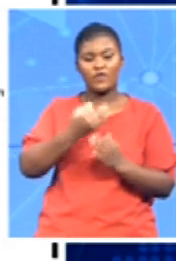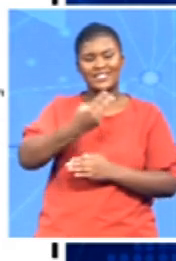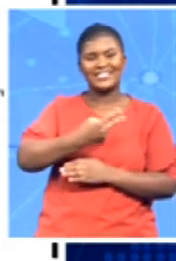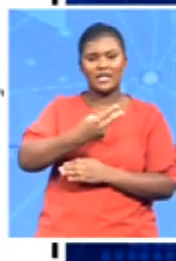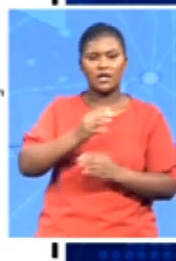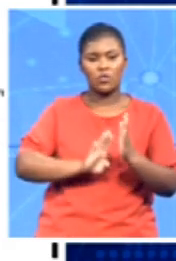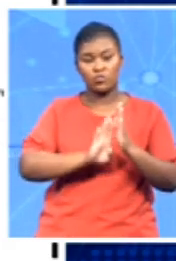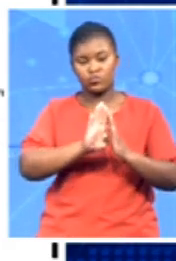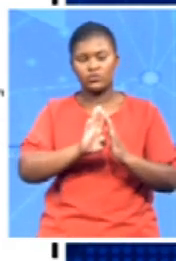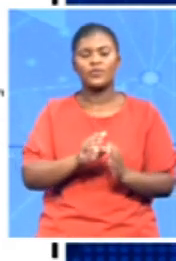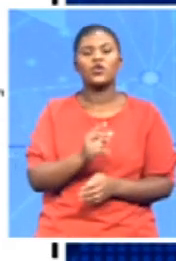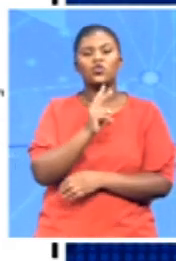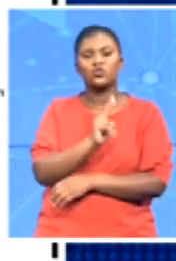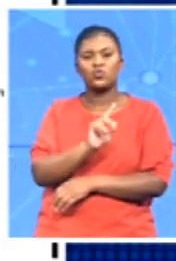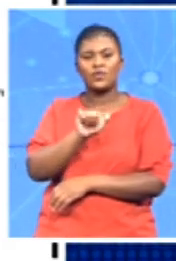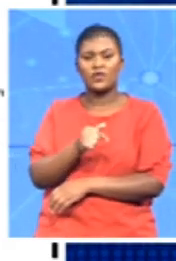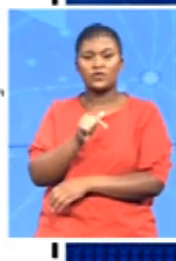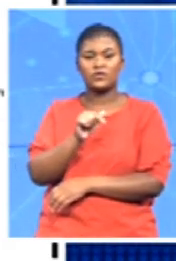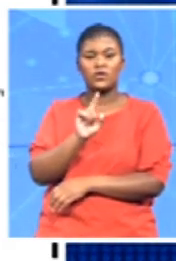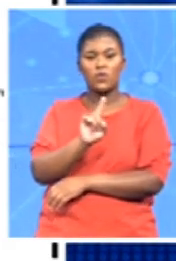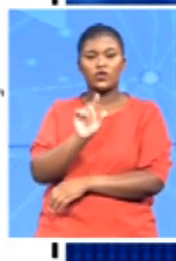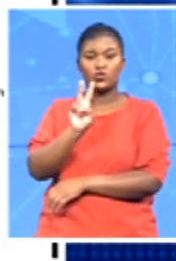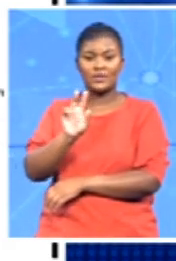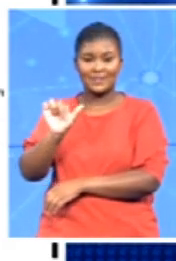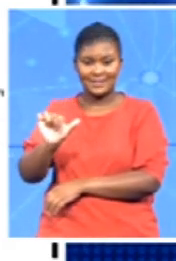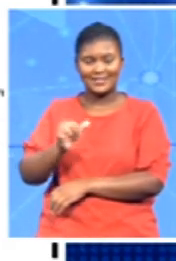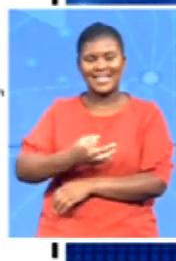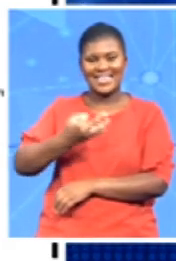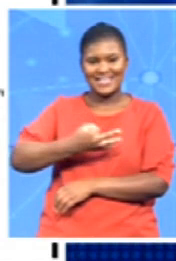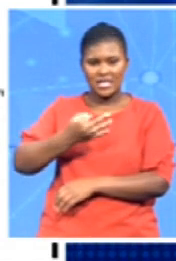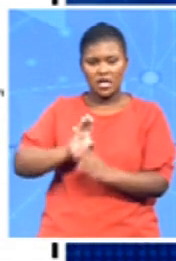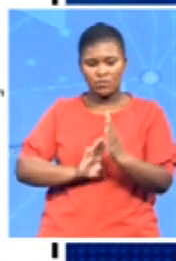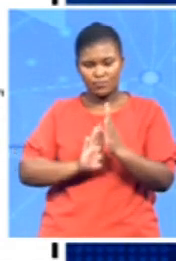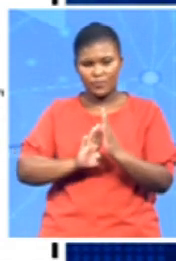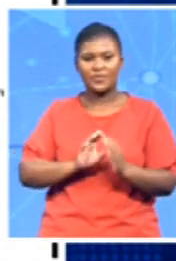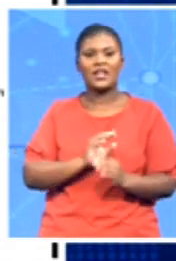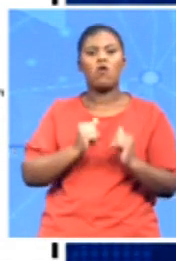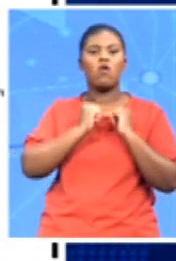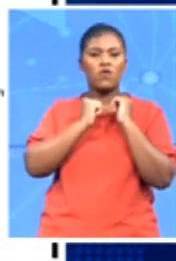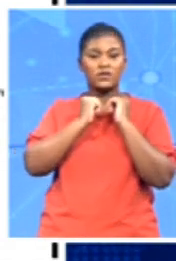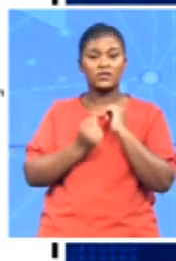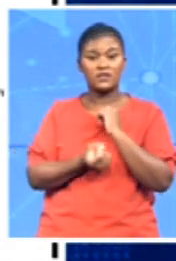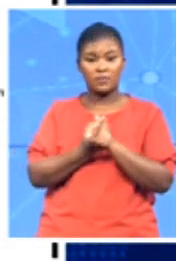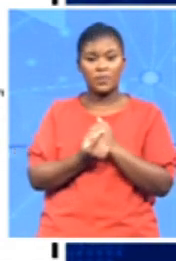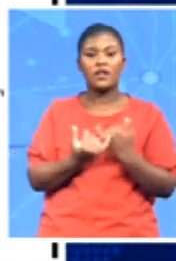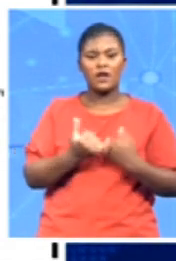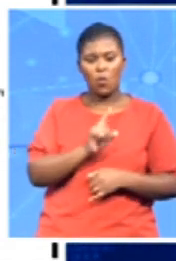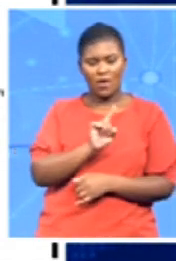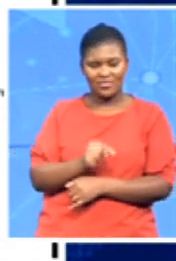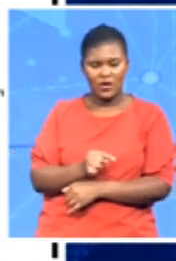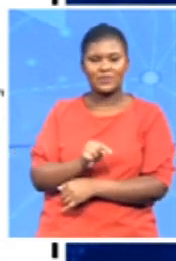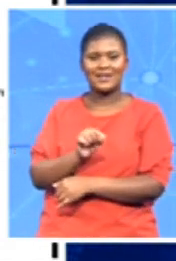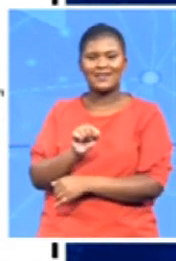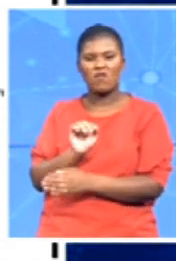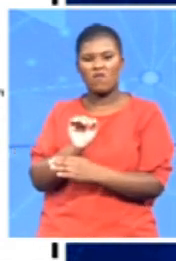2,126 was at the peak of the third wave, which is 3rd of August. And we peaked at 1,098, just over 1,000 on the 28th of